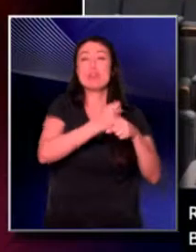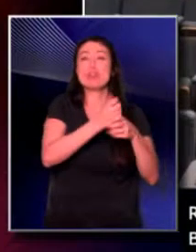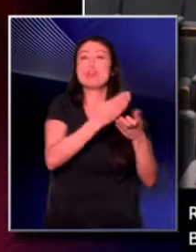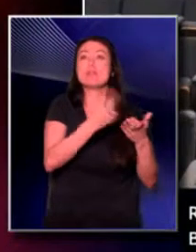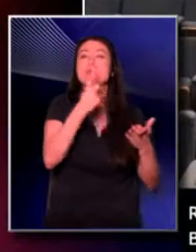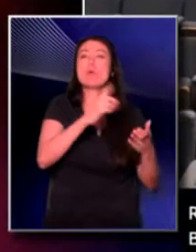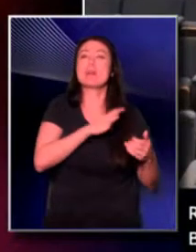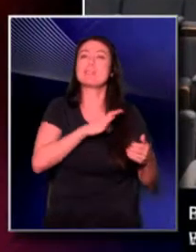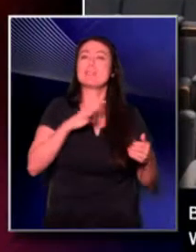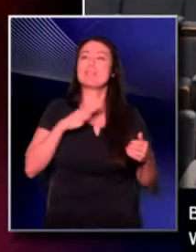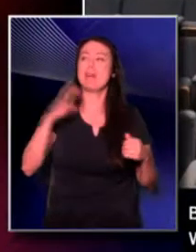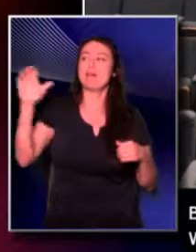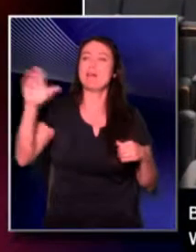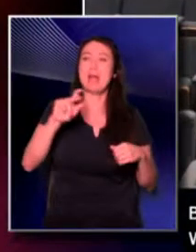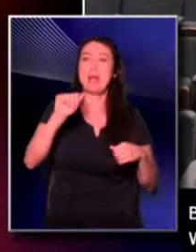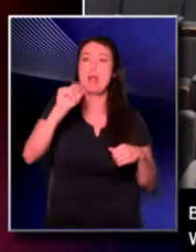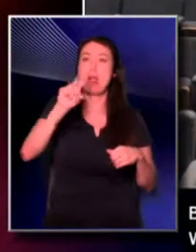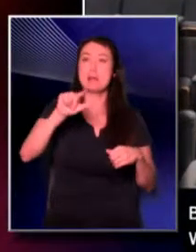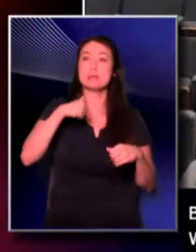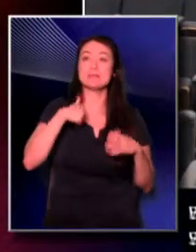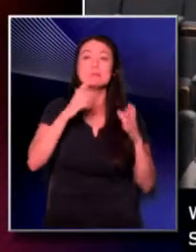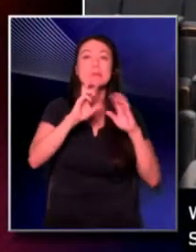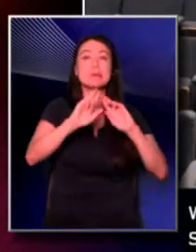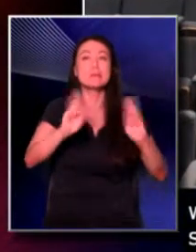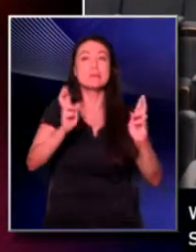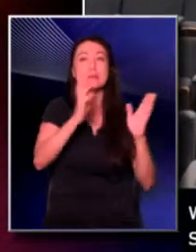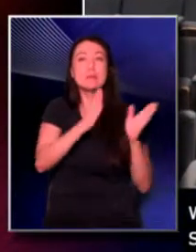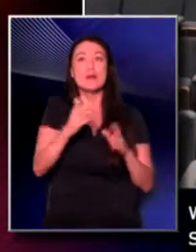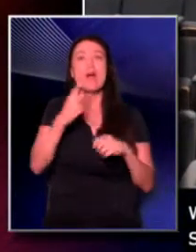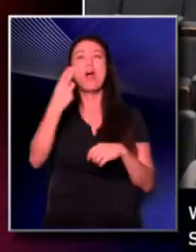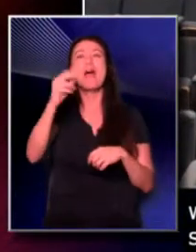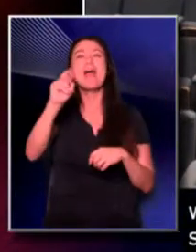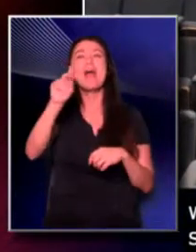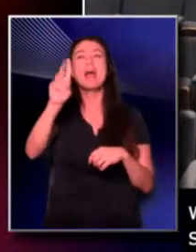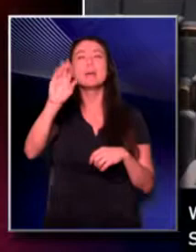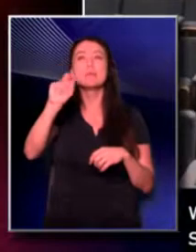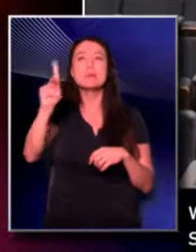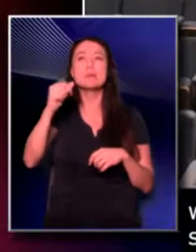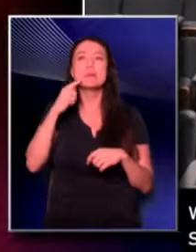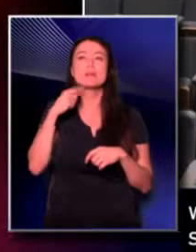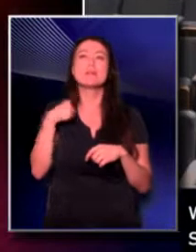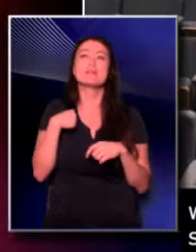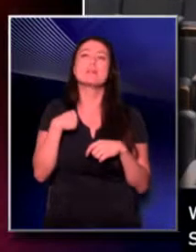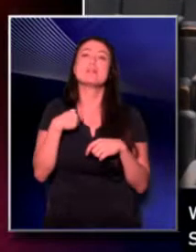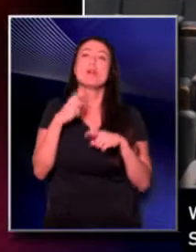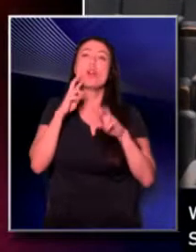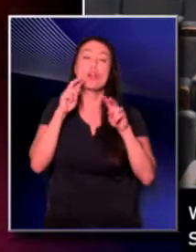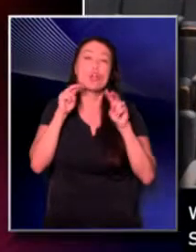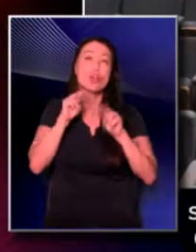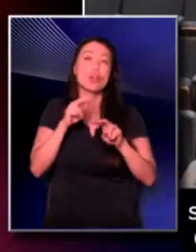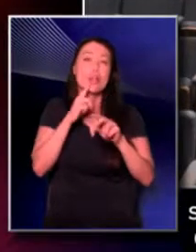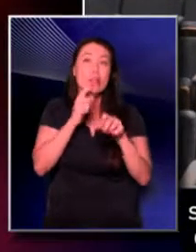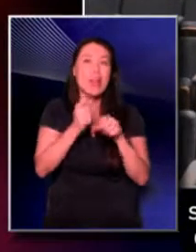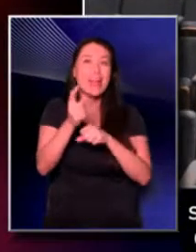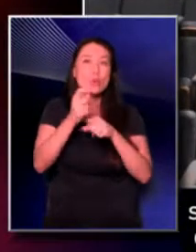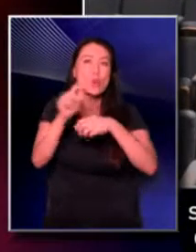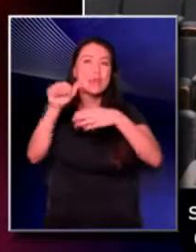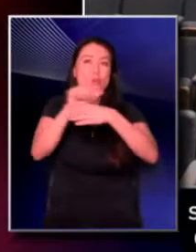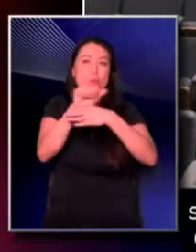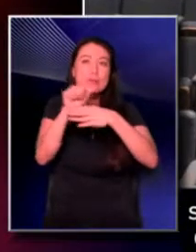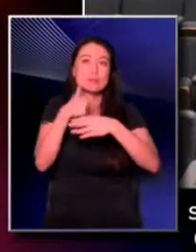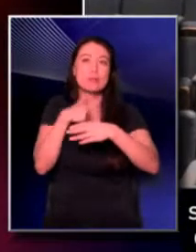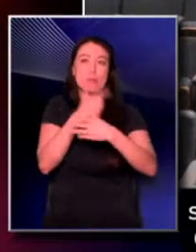back in August, preparing, updating our handbook, our onboarding process, as well as looking at our annualized trainings that we